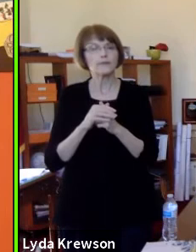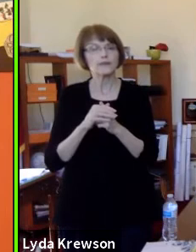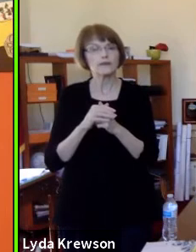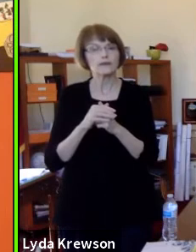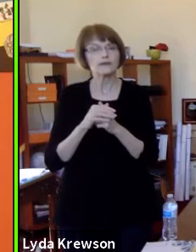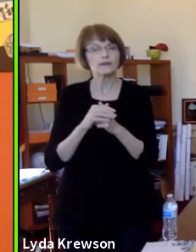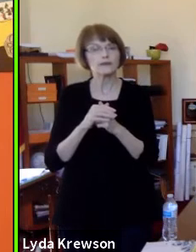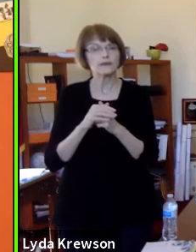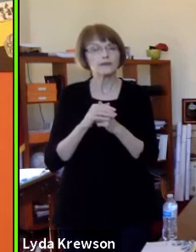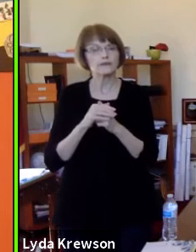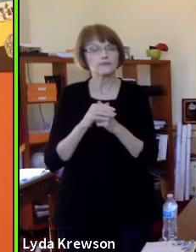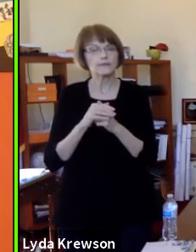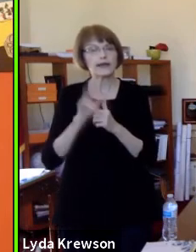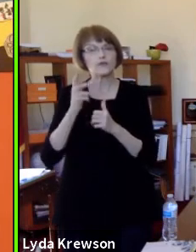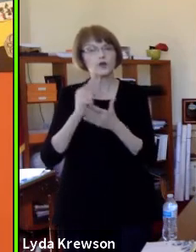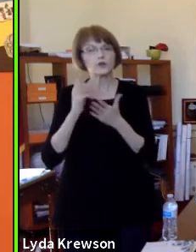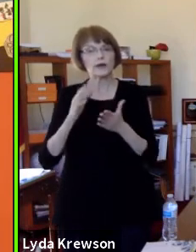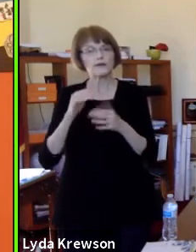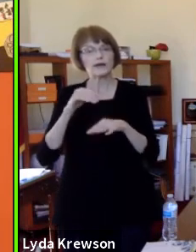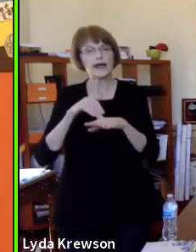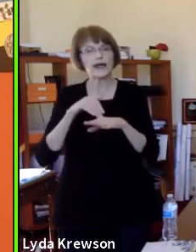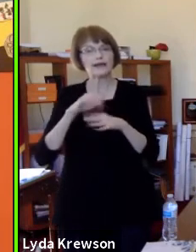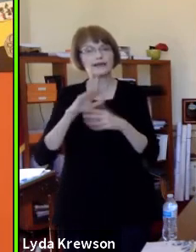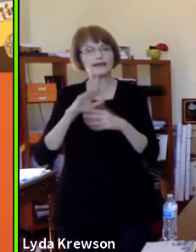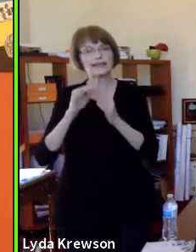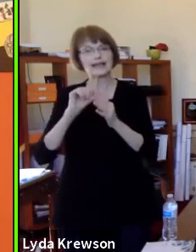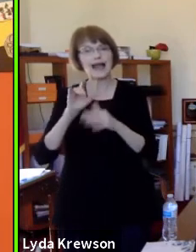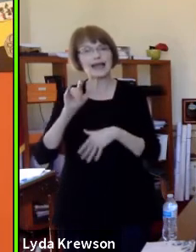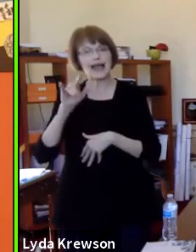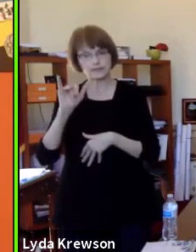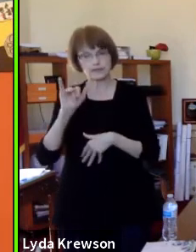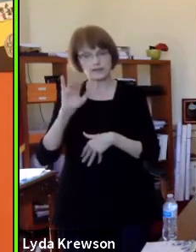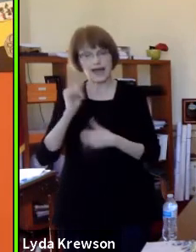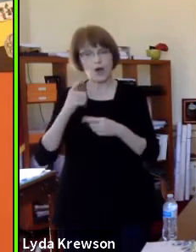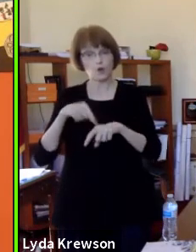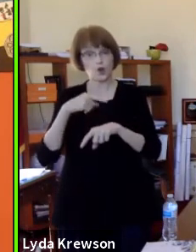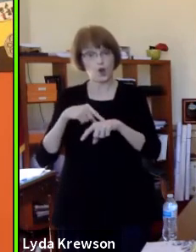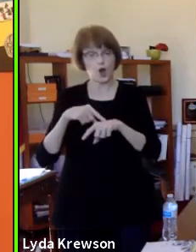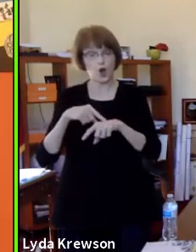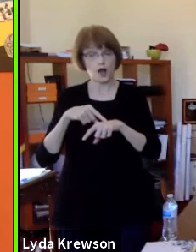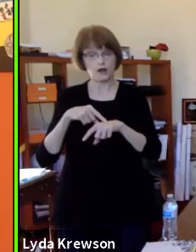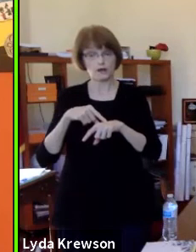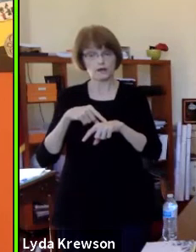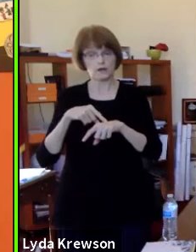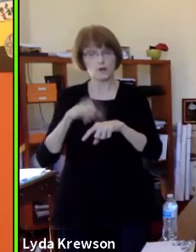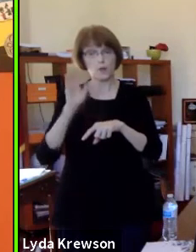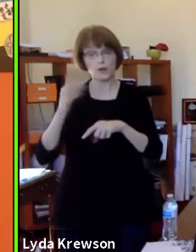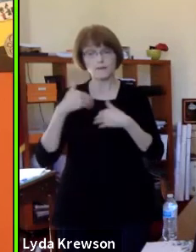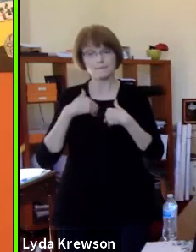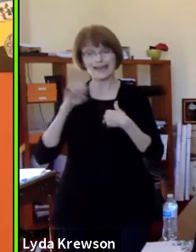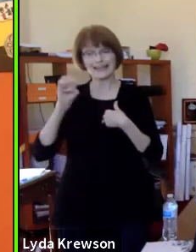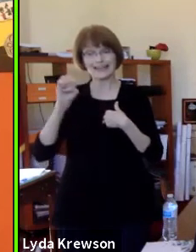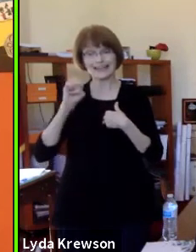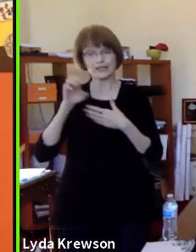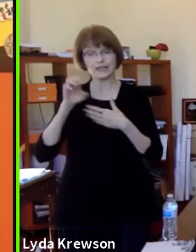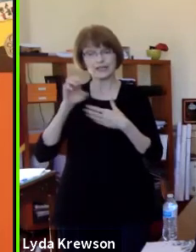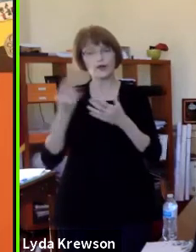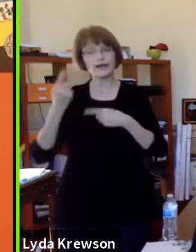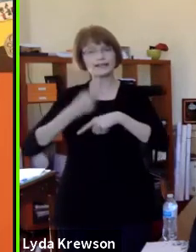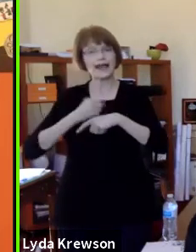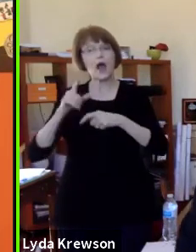Lee, a third grader at City Academy. How long should my e-learning day go?